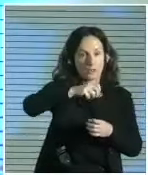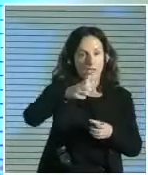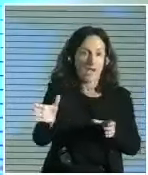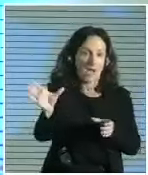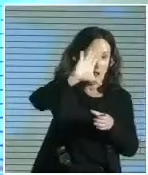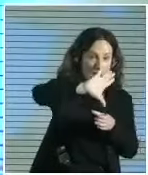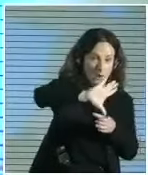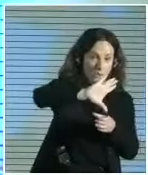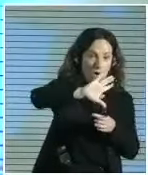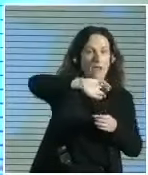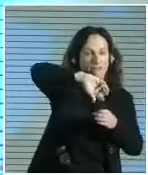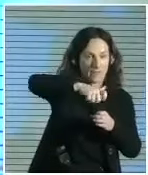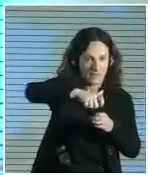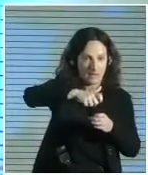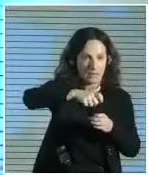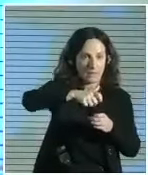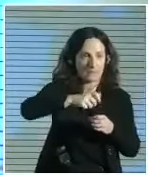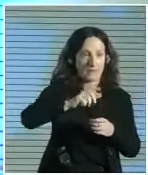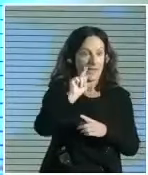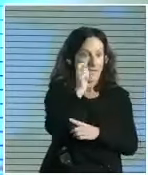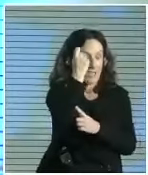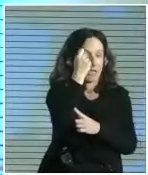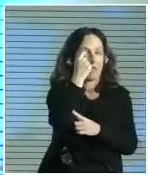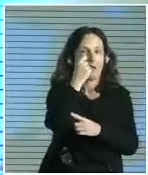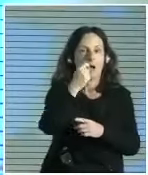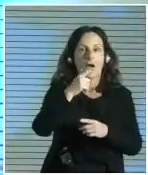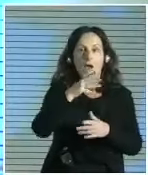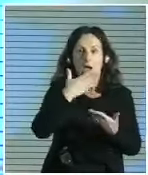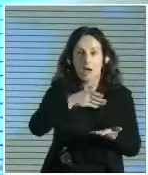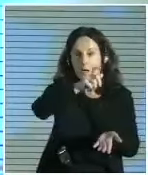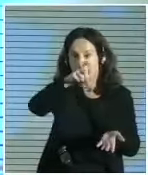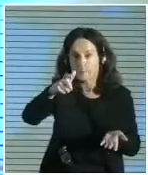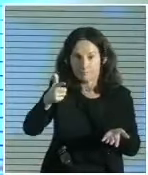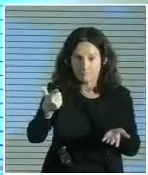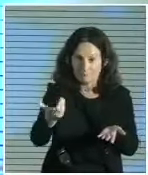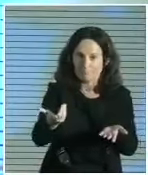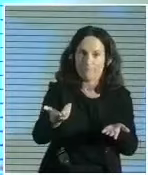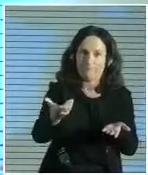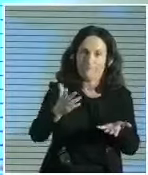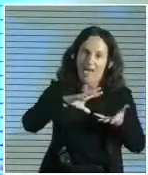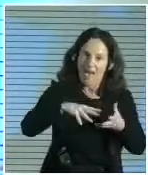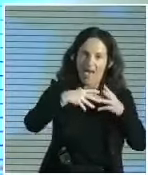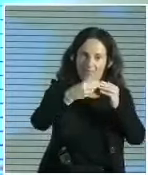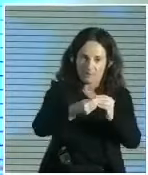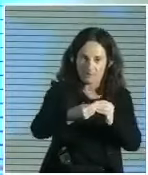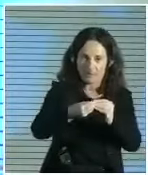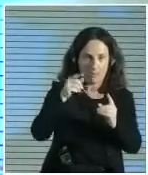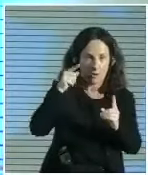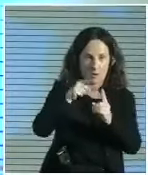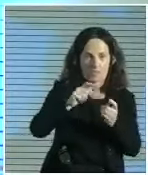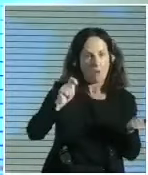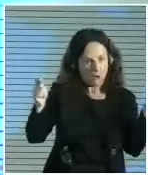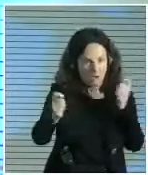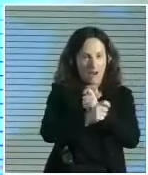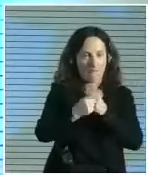participate in this changement. So I'm happy to announce that we are about to reach this